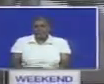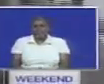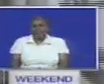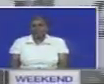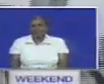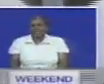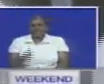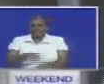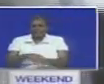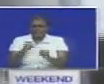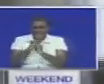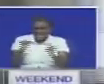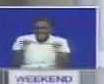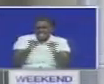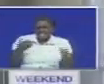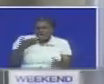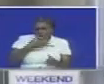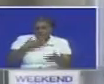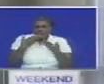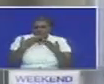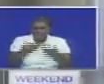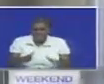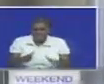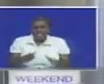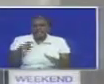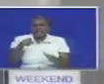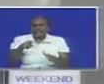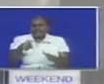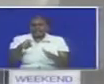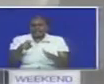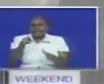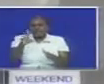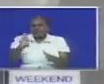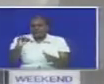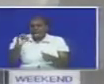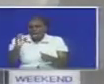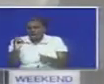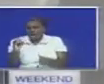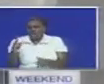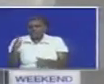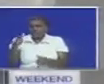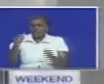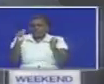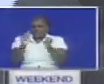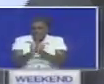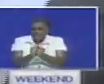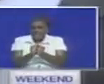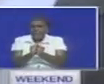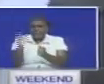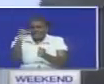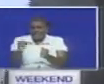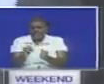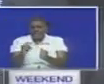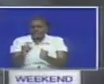When the purified oil reacts with methoxide, 90% of the byproduct is biodiesel and 10% is glycerol. A liter